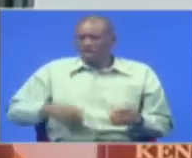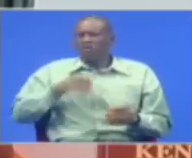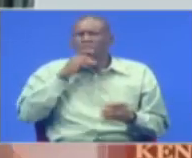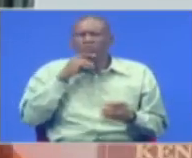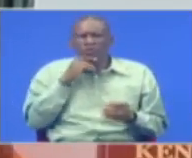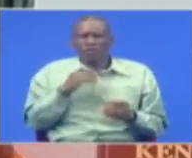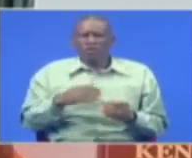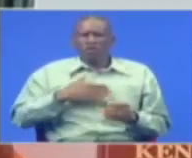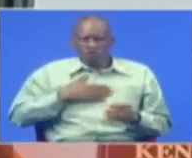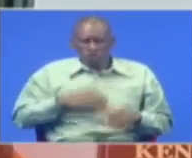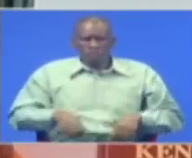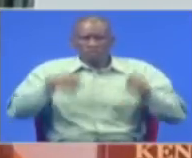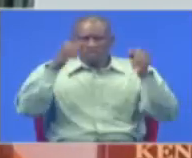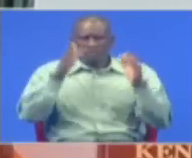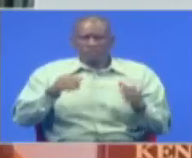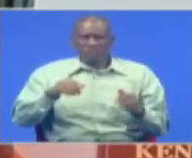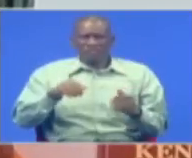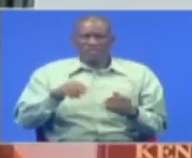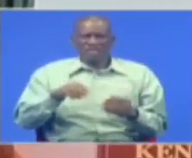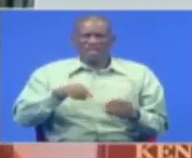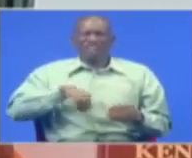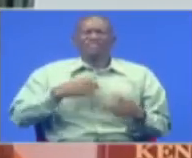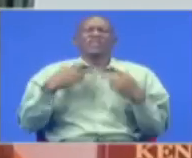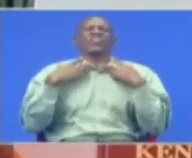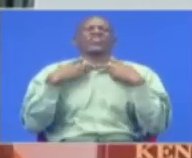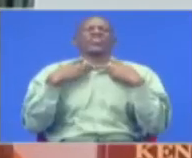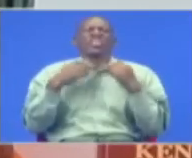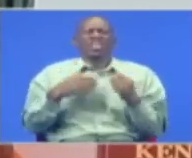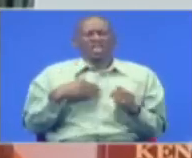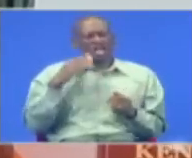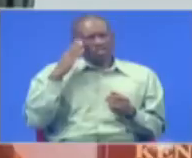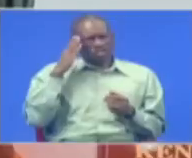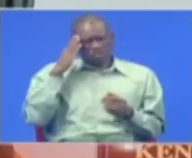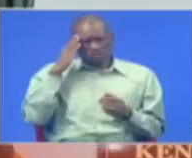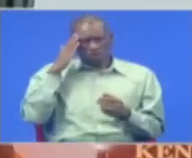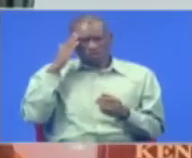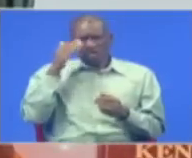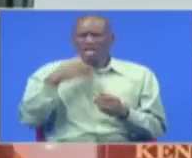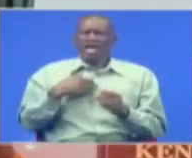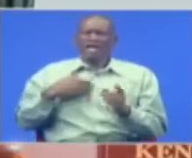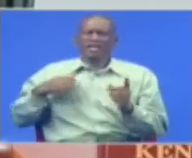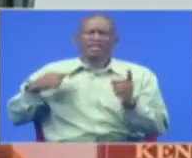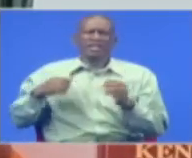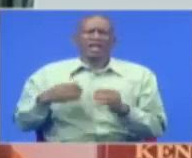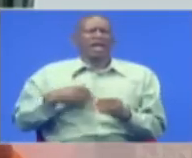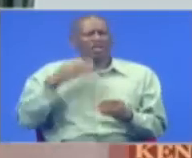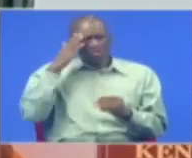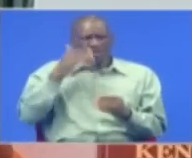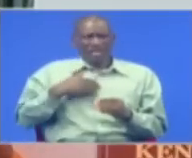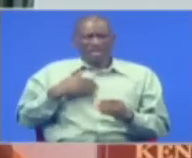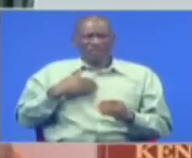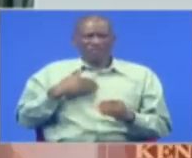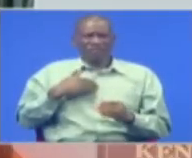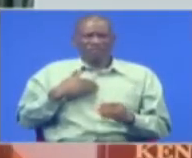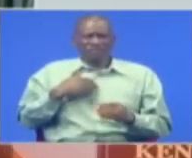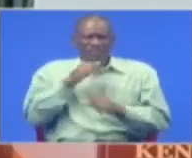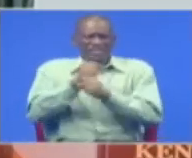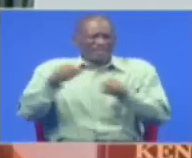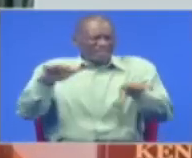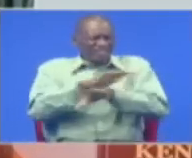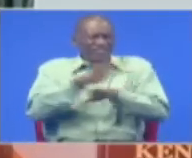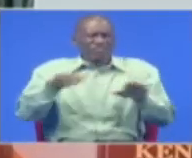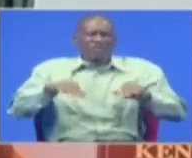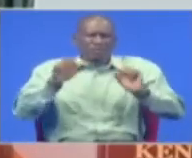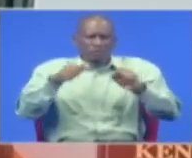Honorable Chair, I felt totally handicapped. I thought I had attained. I thought I had read it all.